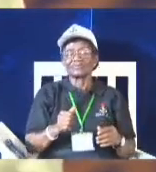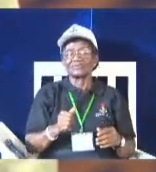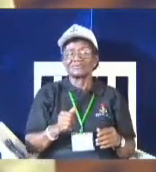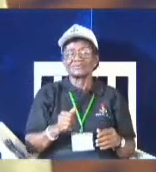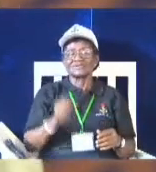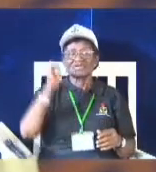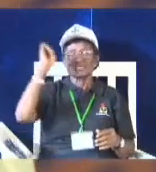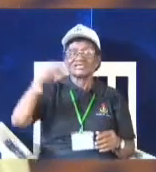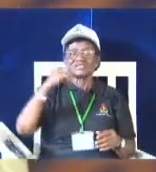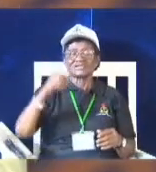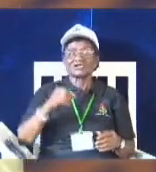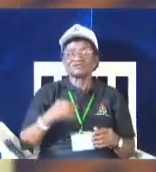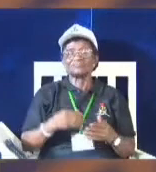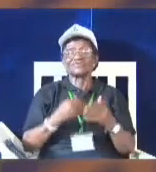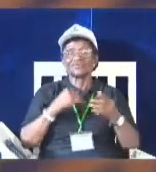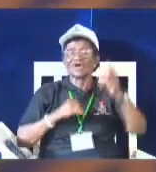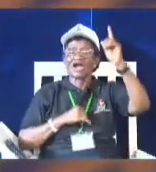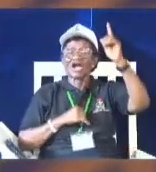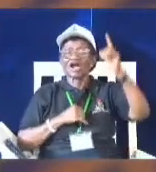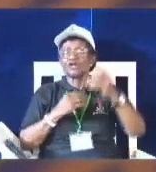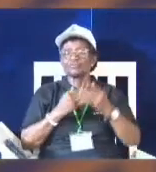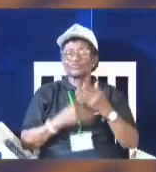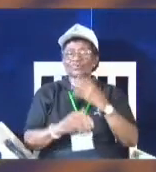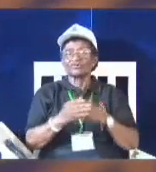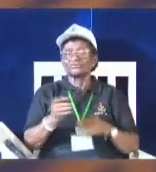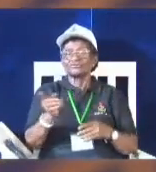He said, before I formed you, I knew you.